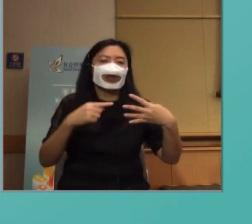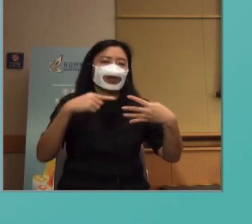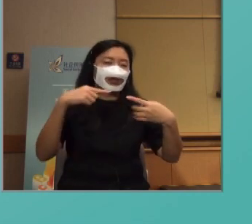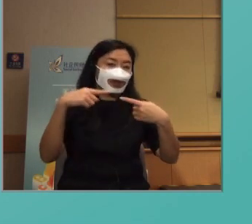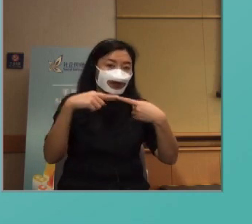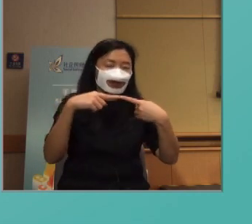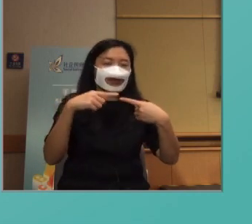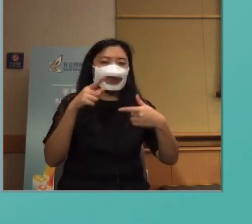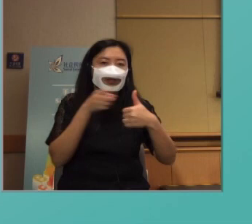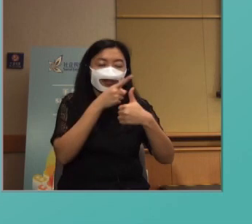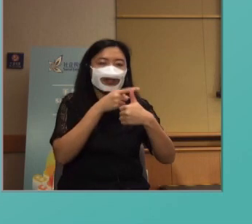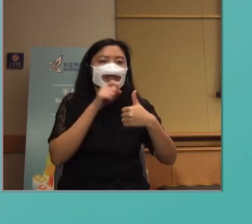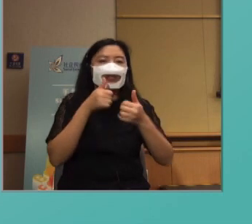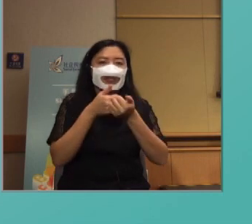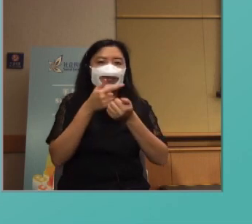education newcomers,